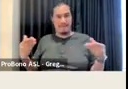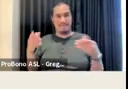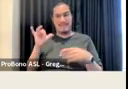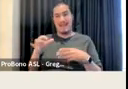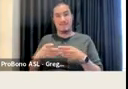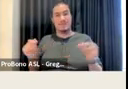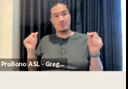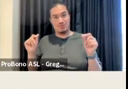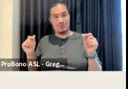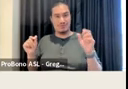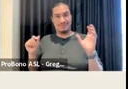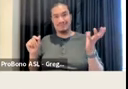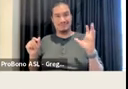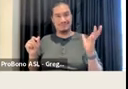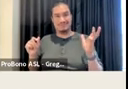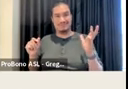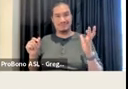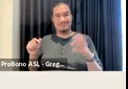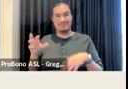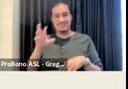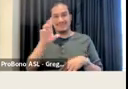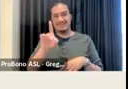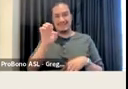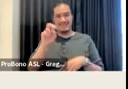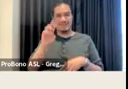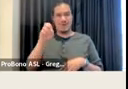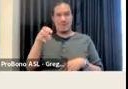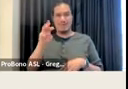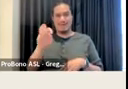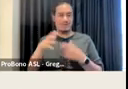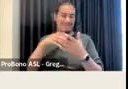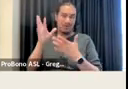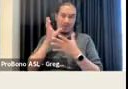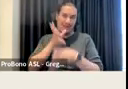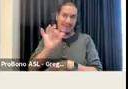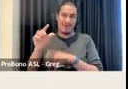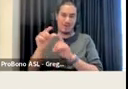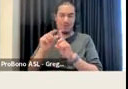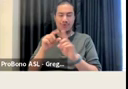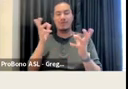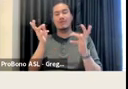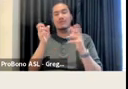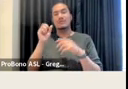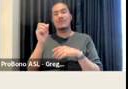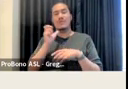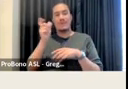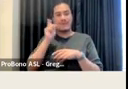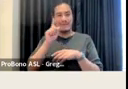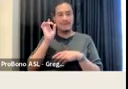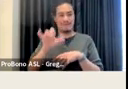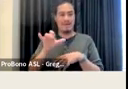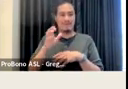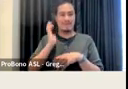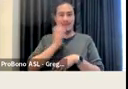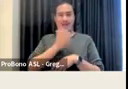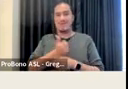just denouement or whatever, but I hate that word. So I don't agree with that. I don't think that that's what existence looks like. I don't think that's what our lives